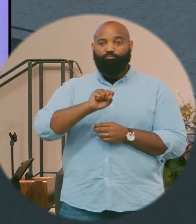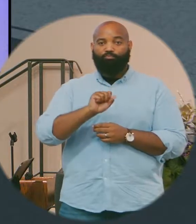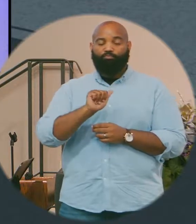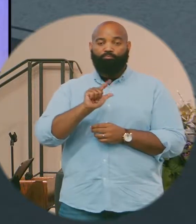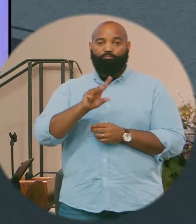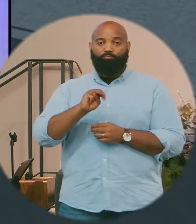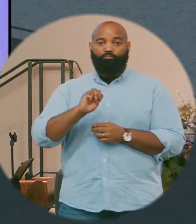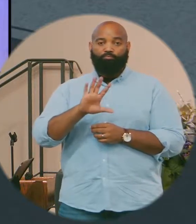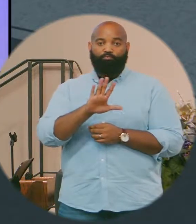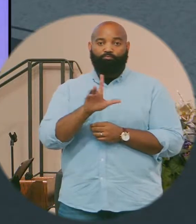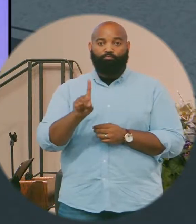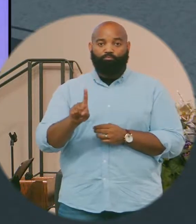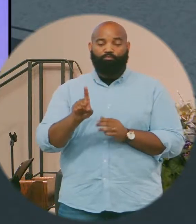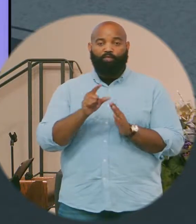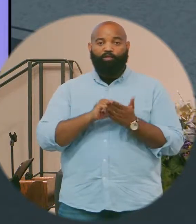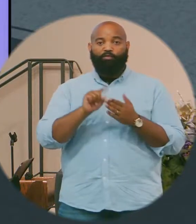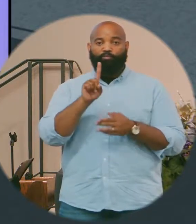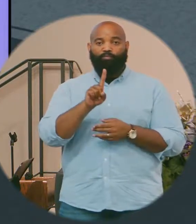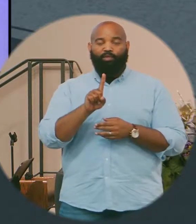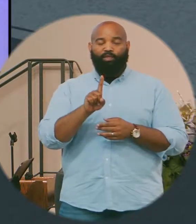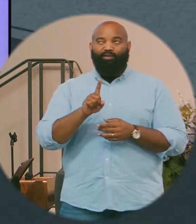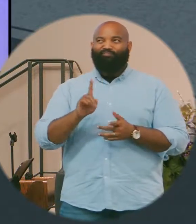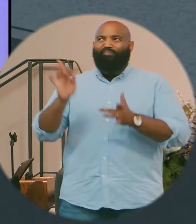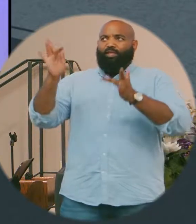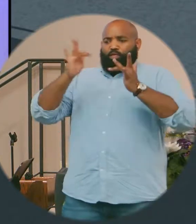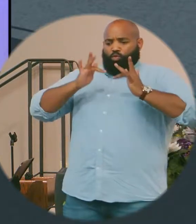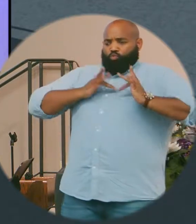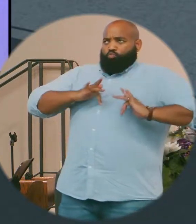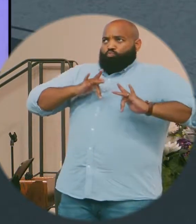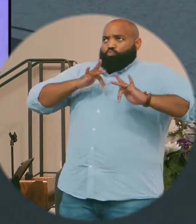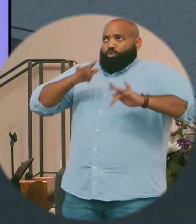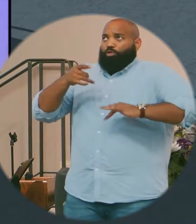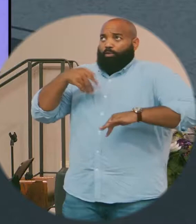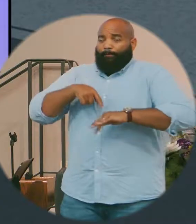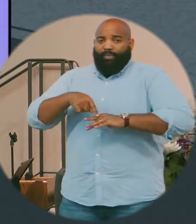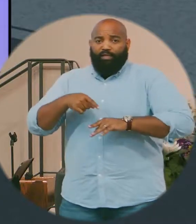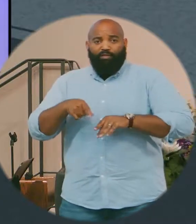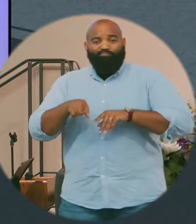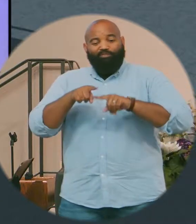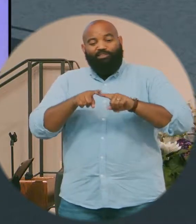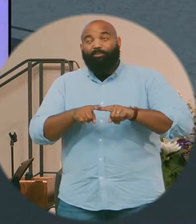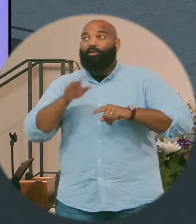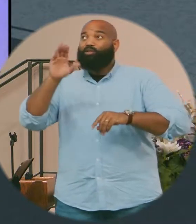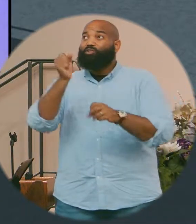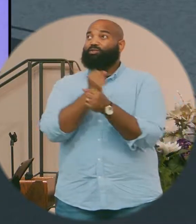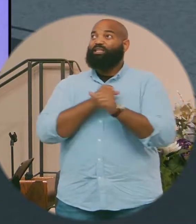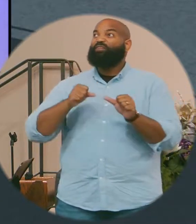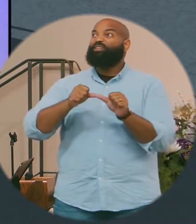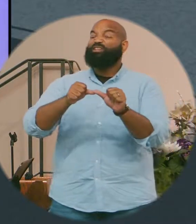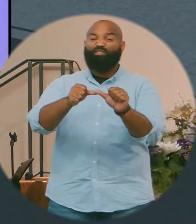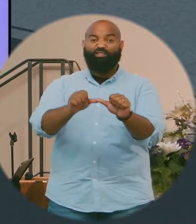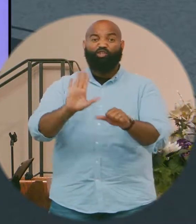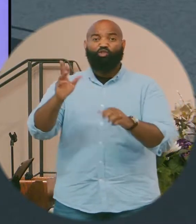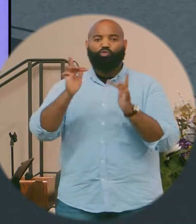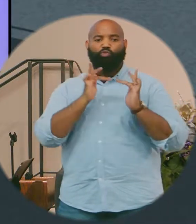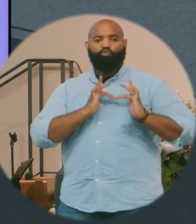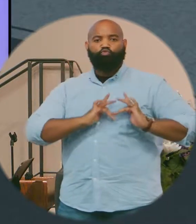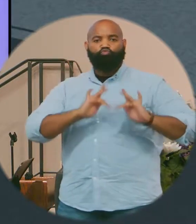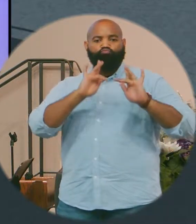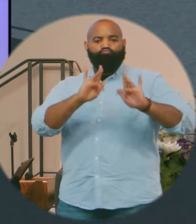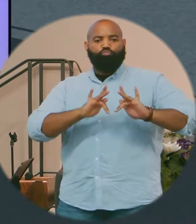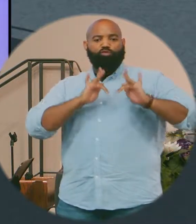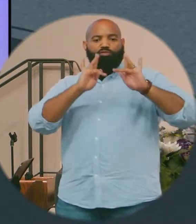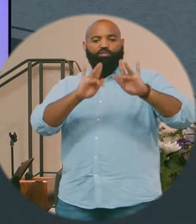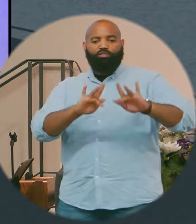1, it says, "Have mercy on me, O God. According to your steadfast love, according to your abundant mercy, blot out